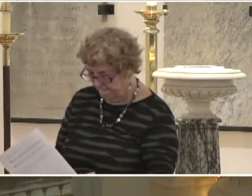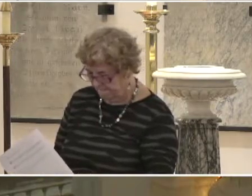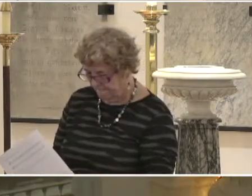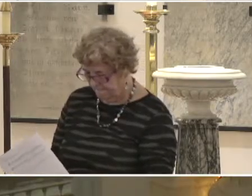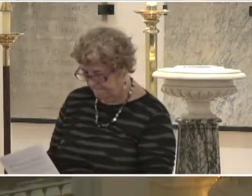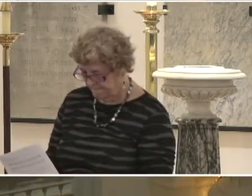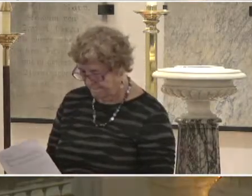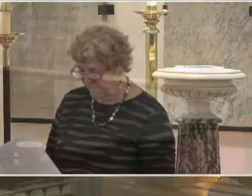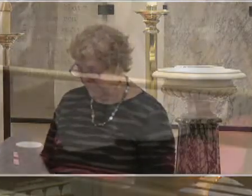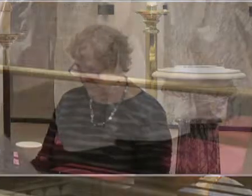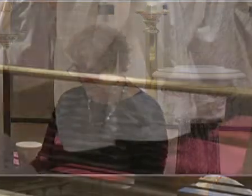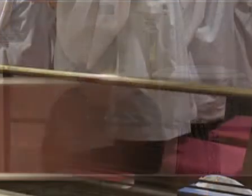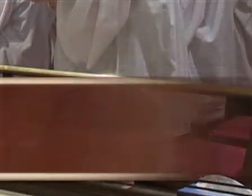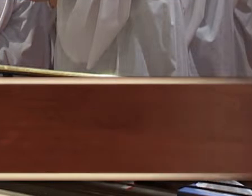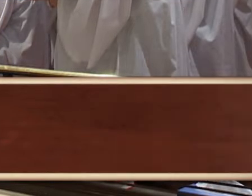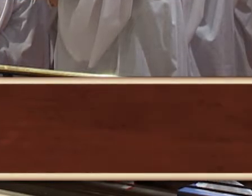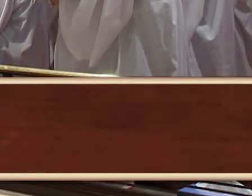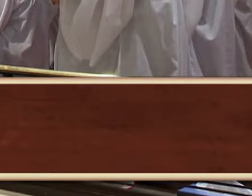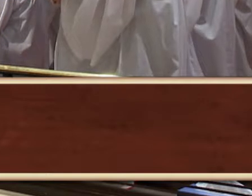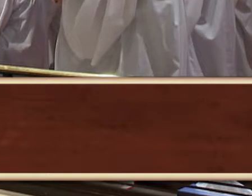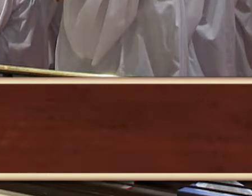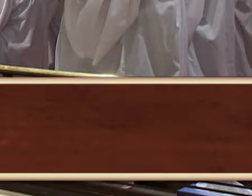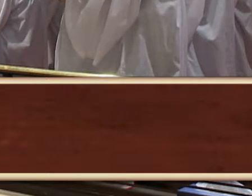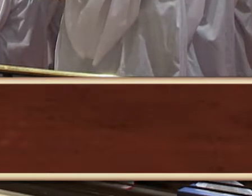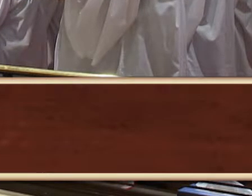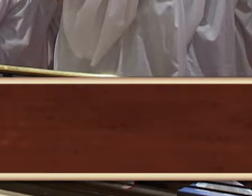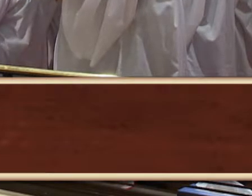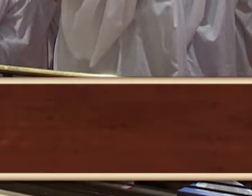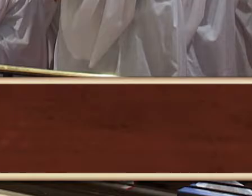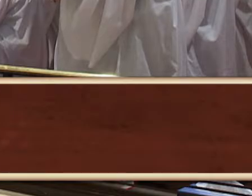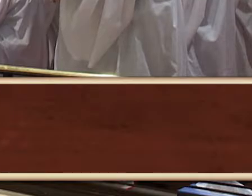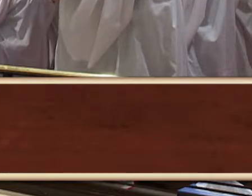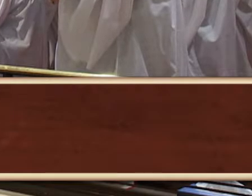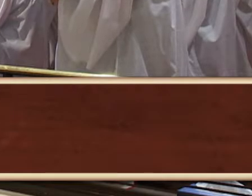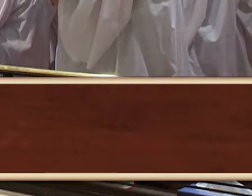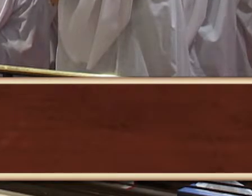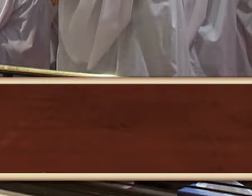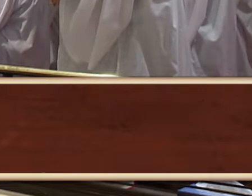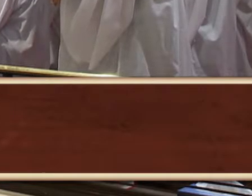Thanks be to God. Amen.